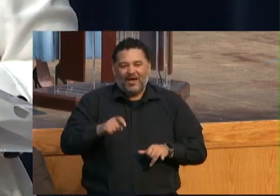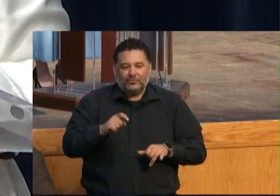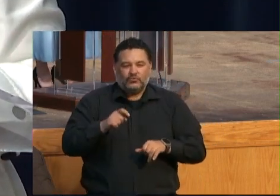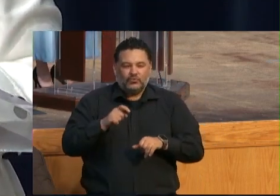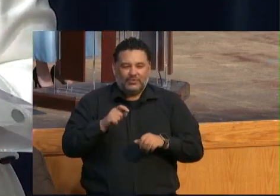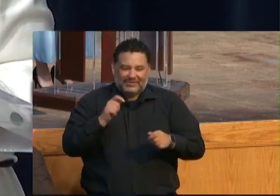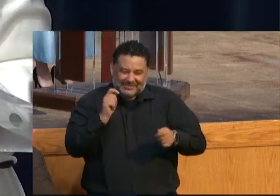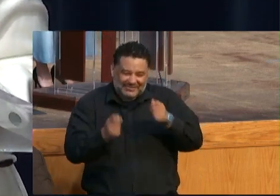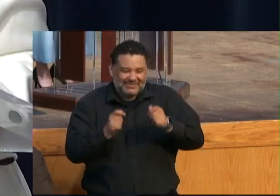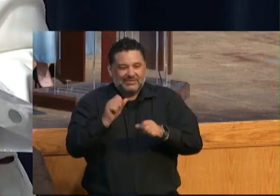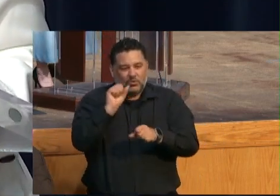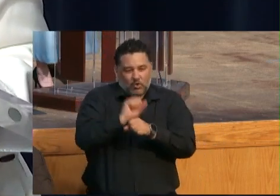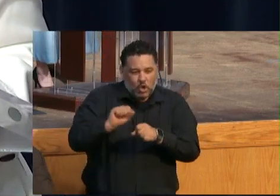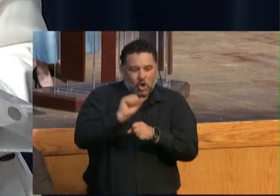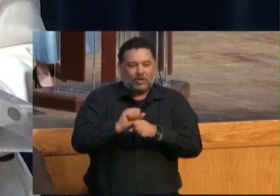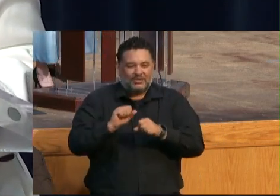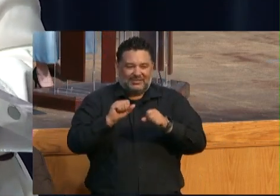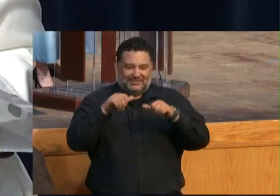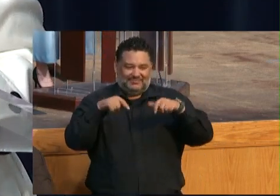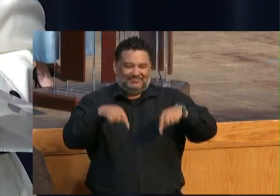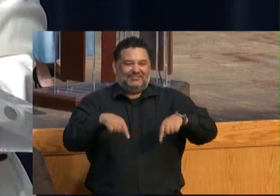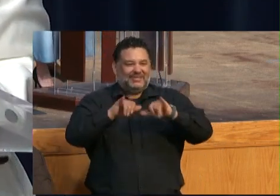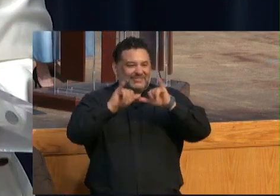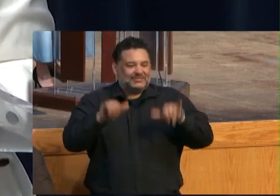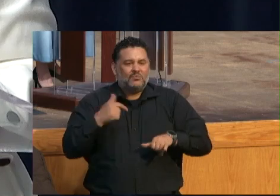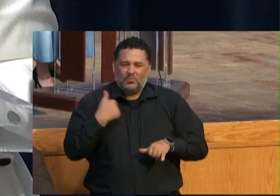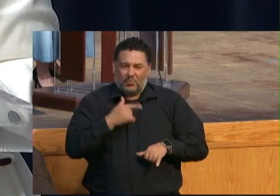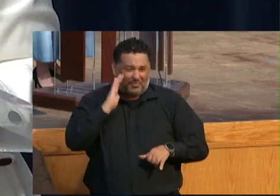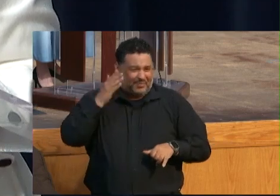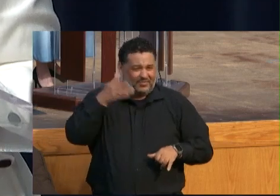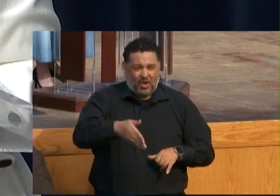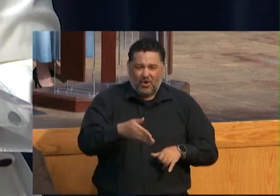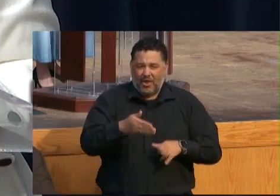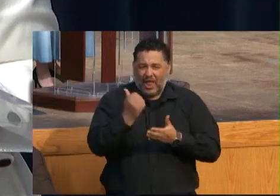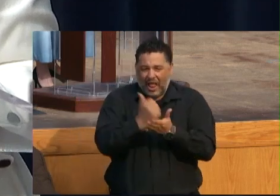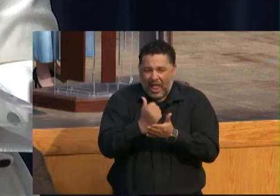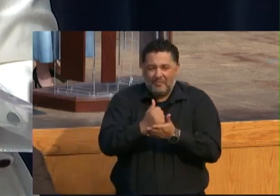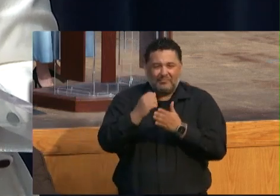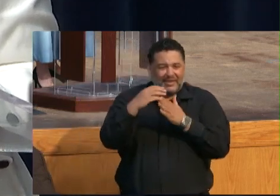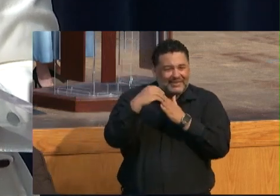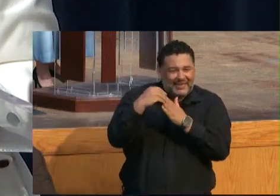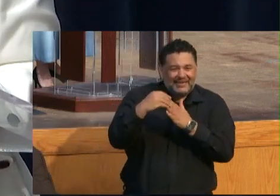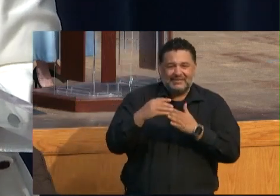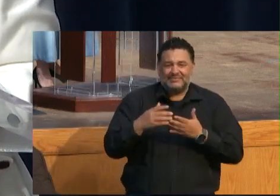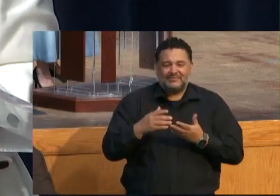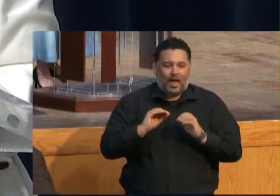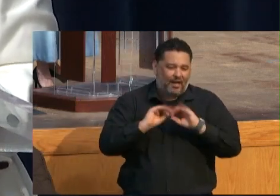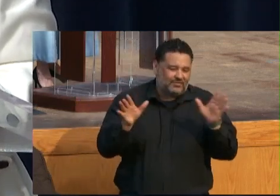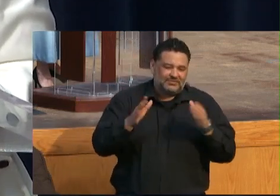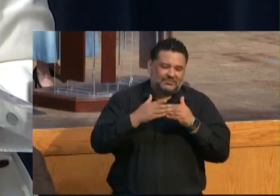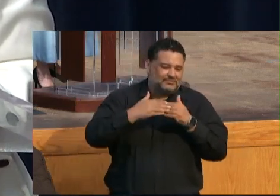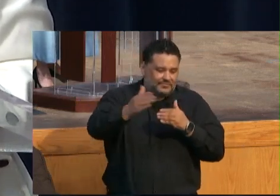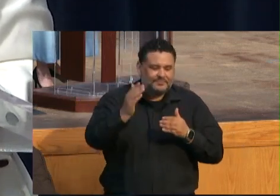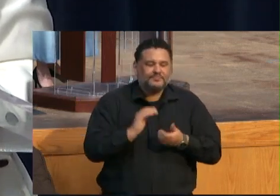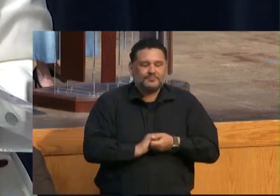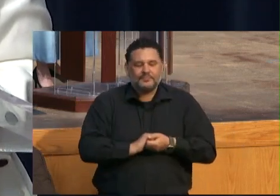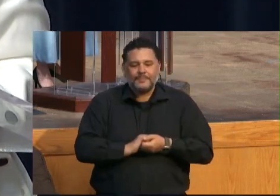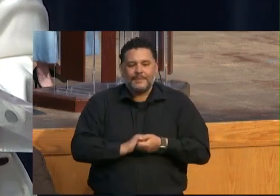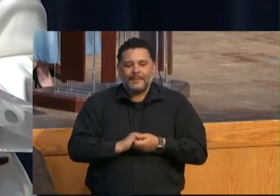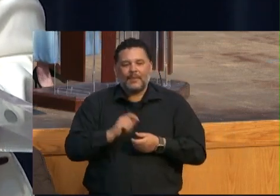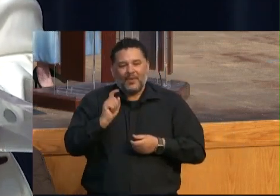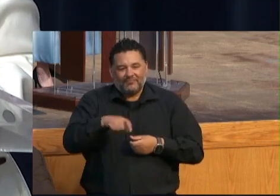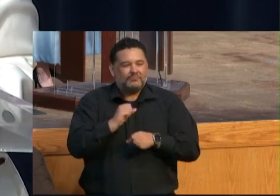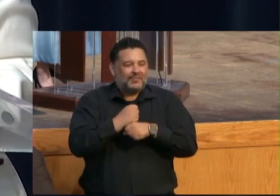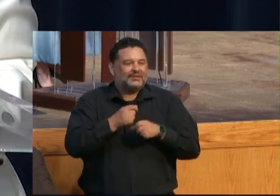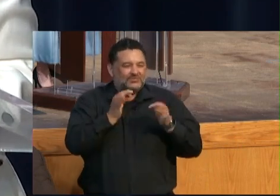And we'll be there helping and supporting and leading the way in that work, obviously. And that will lead to decisions. We'll have to